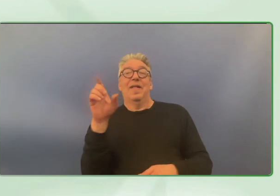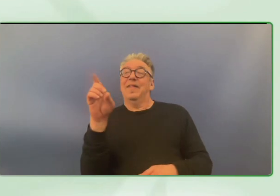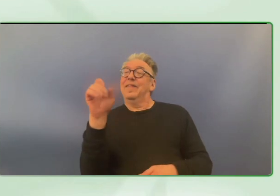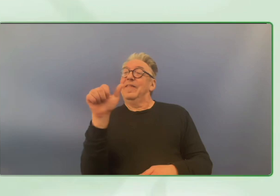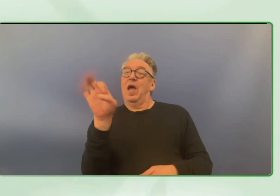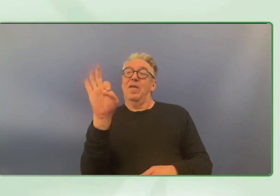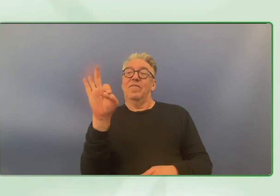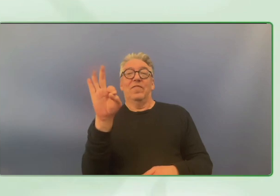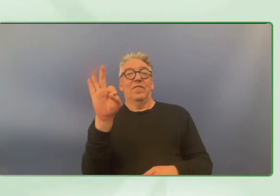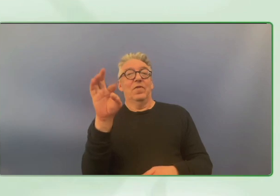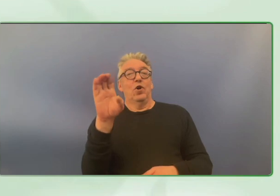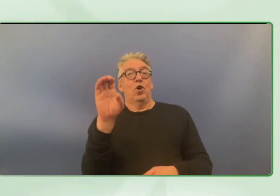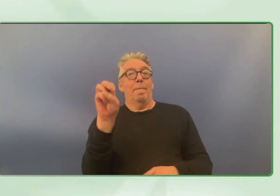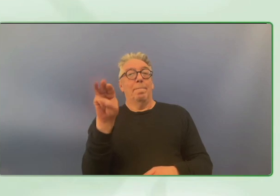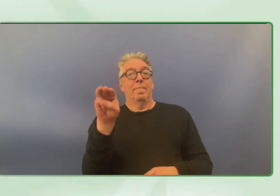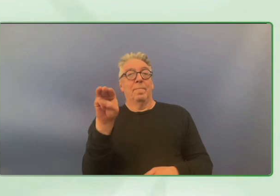And Deafcom,